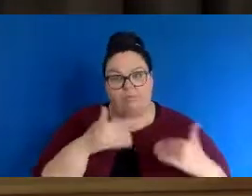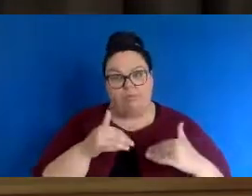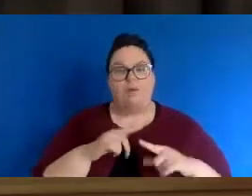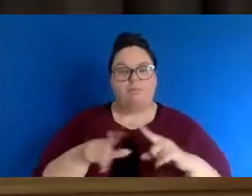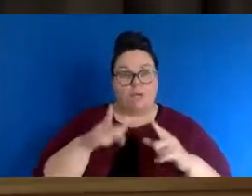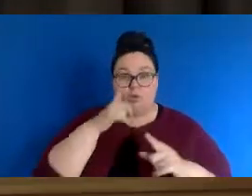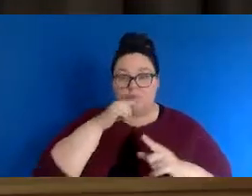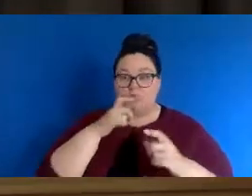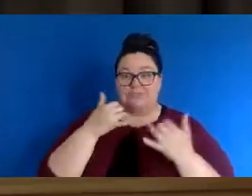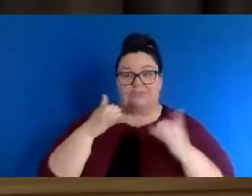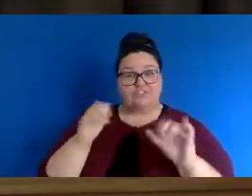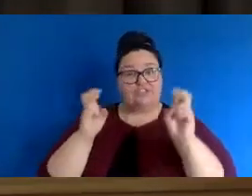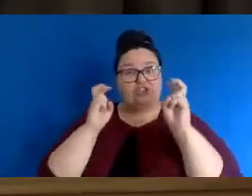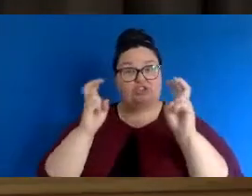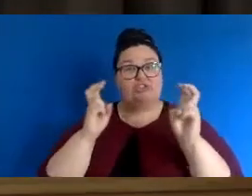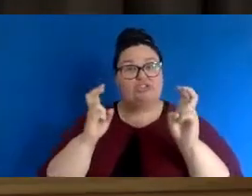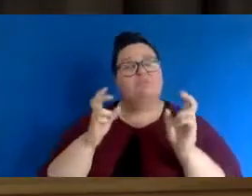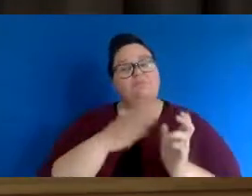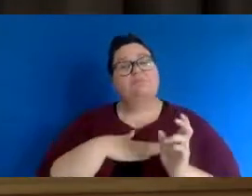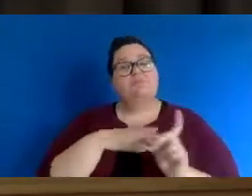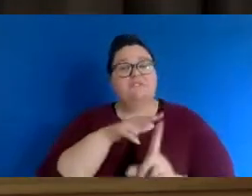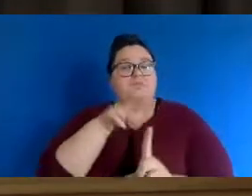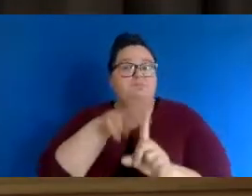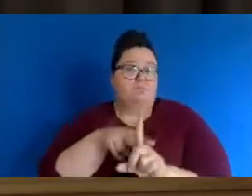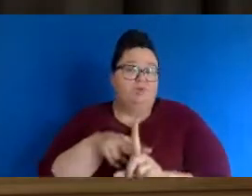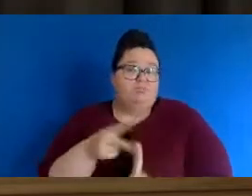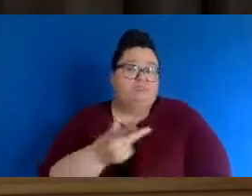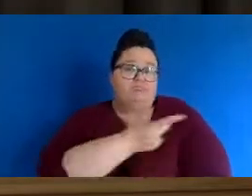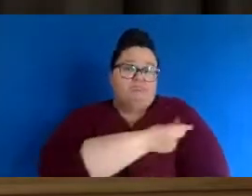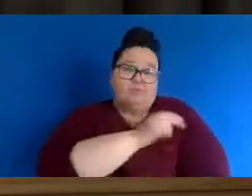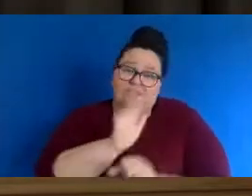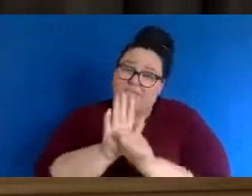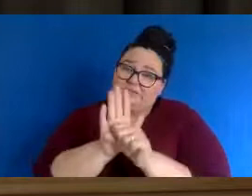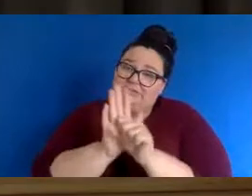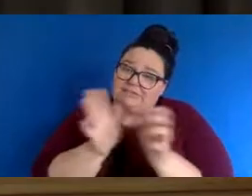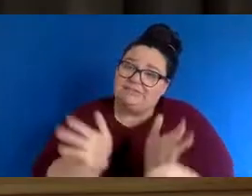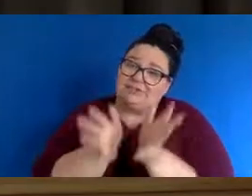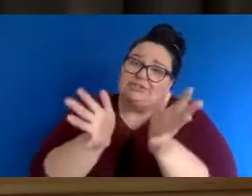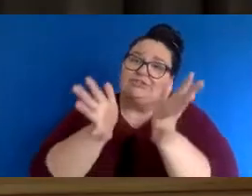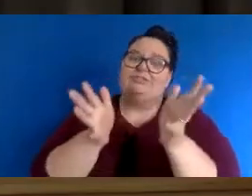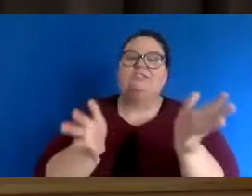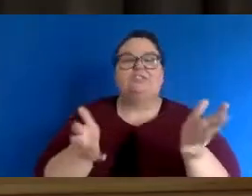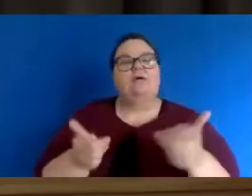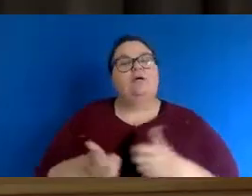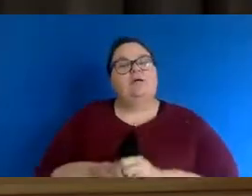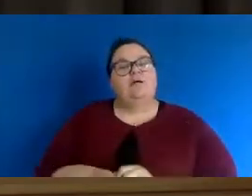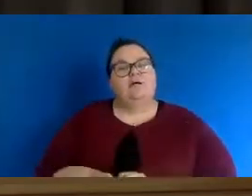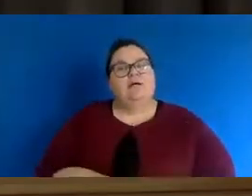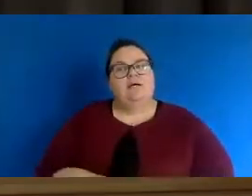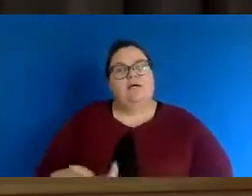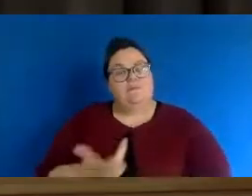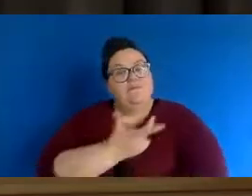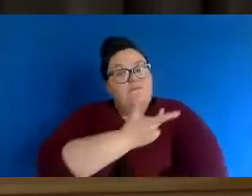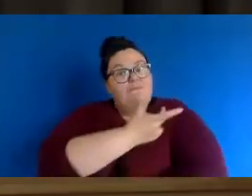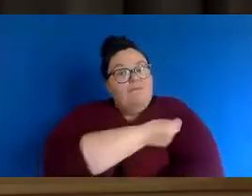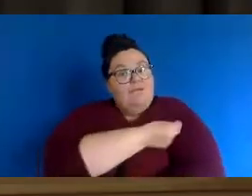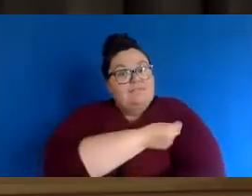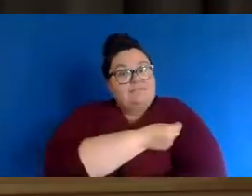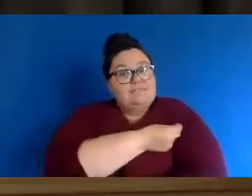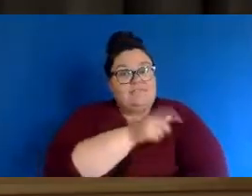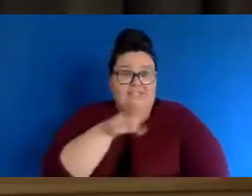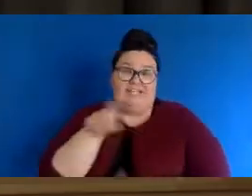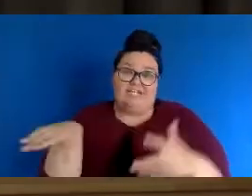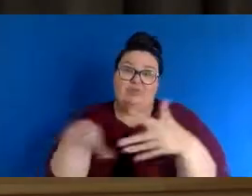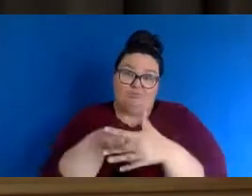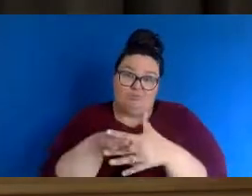get their second. And we need to push, and let everyone know that, our vaccinators could use a break. And